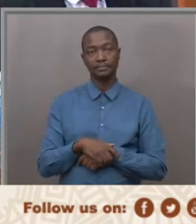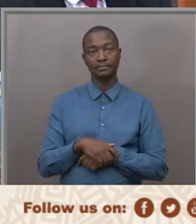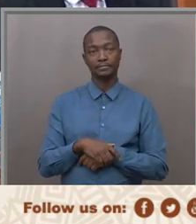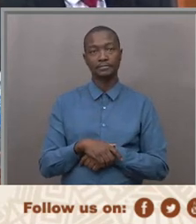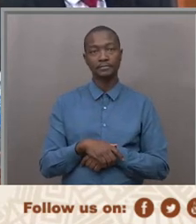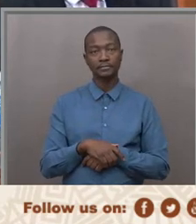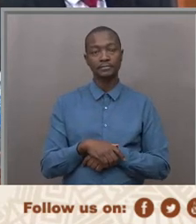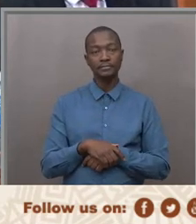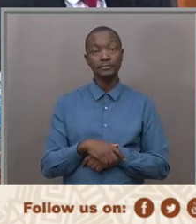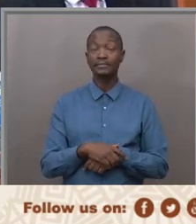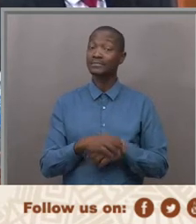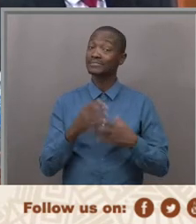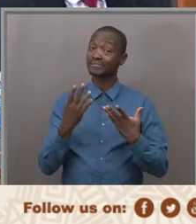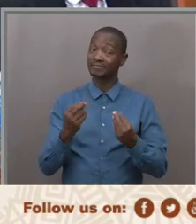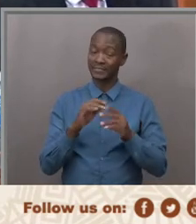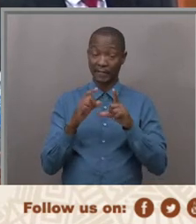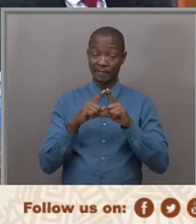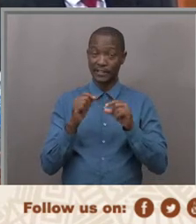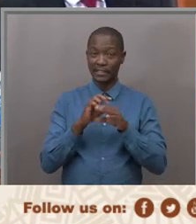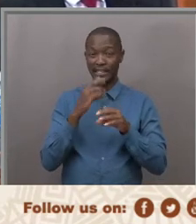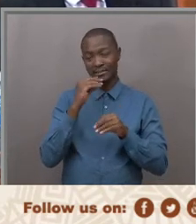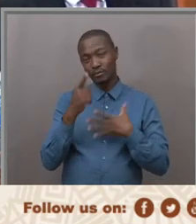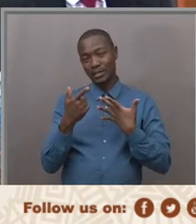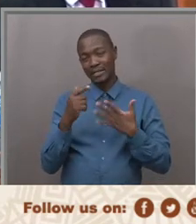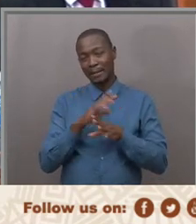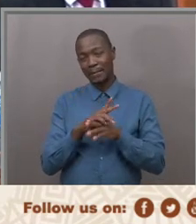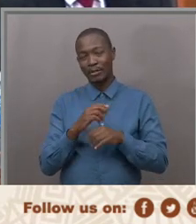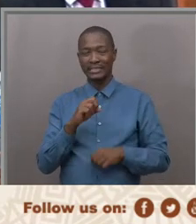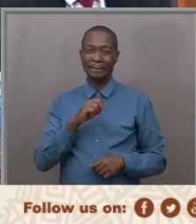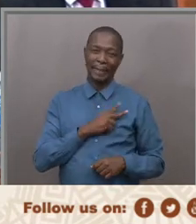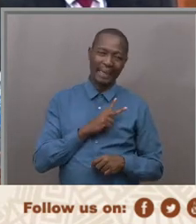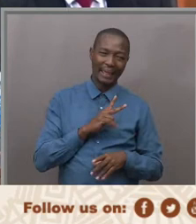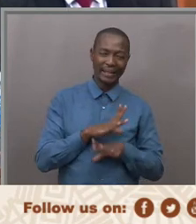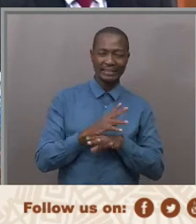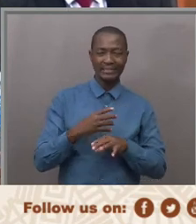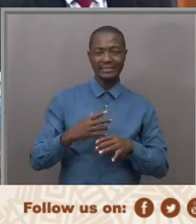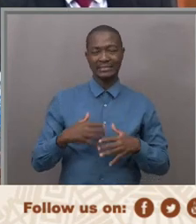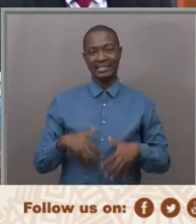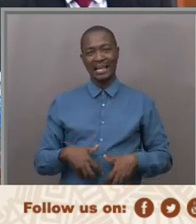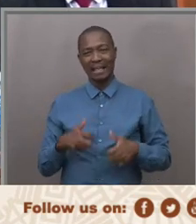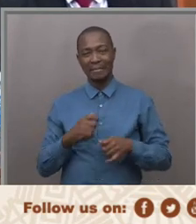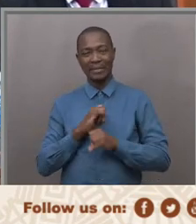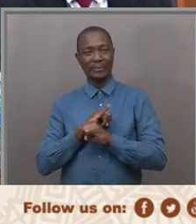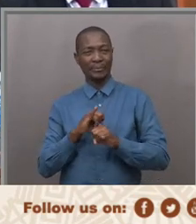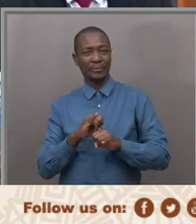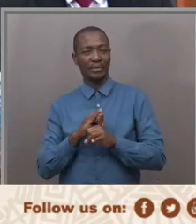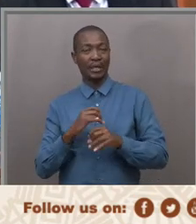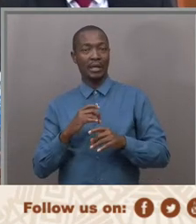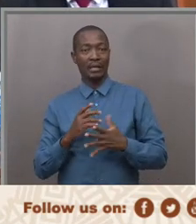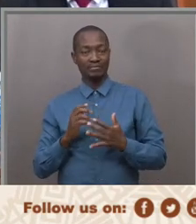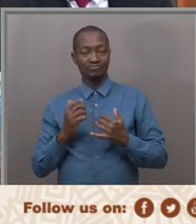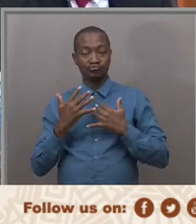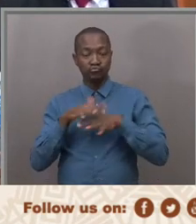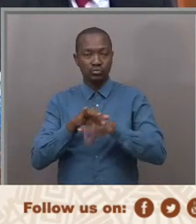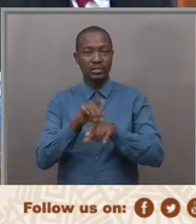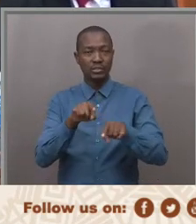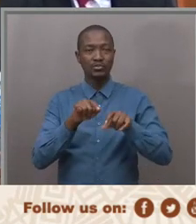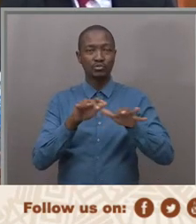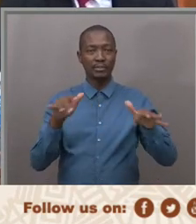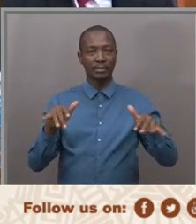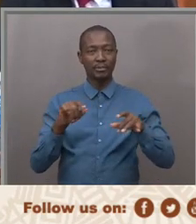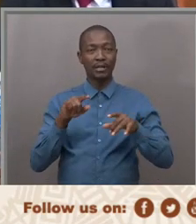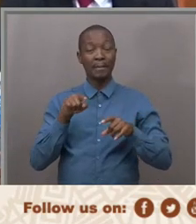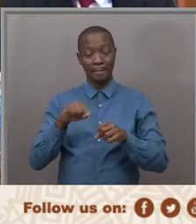Having spoken about the pain and the anguish inflicted upon the people of our country and the world